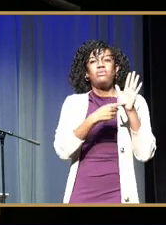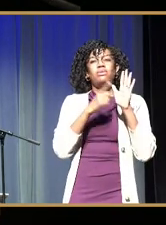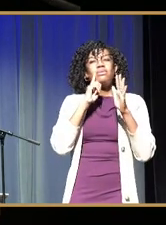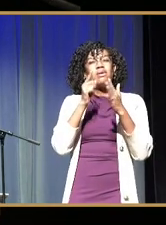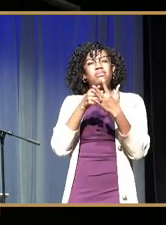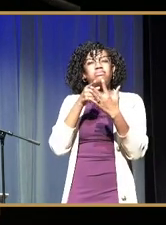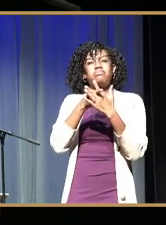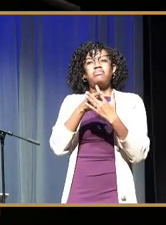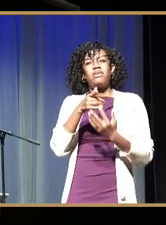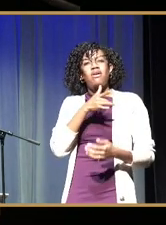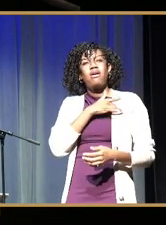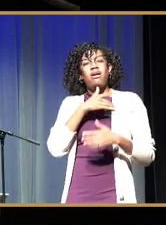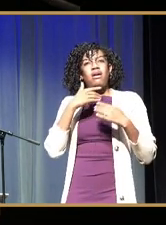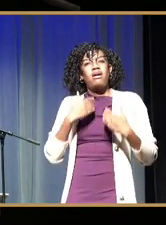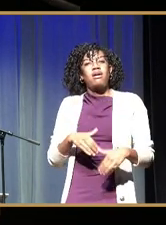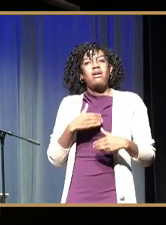masses.